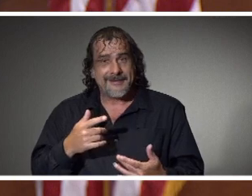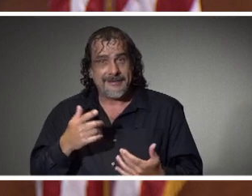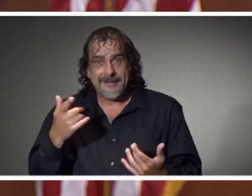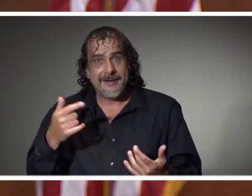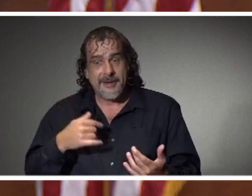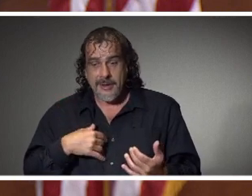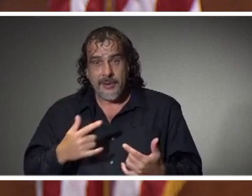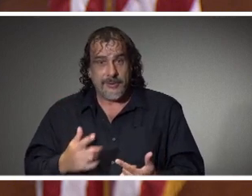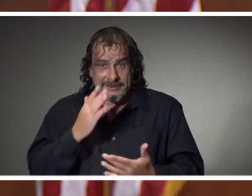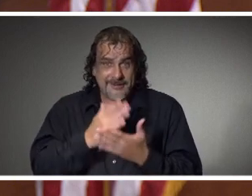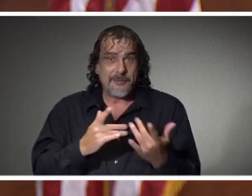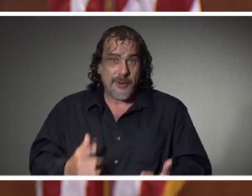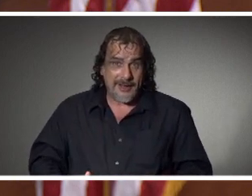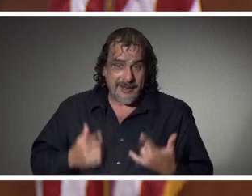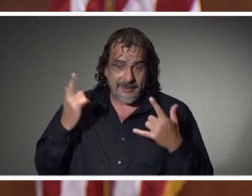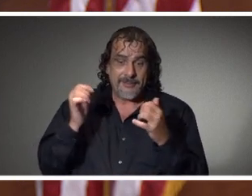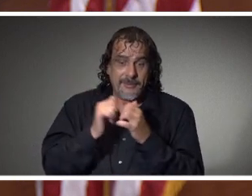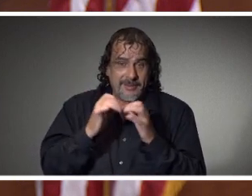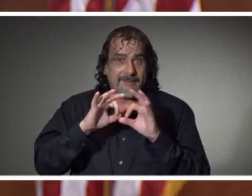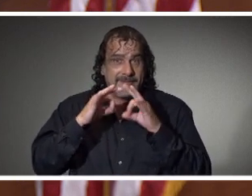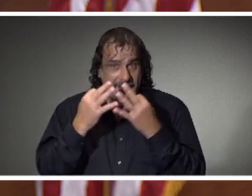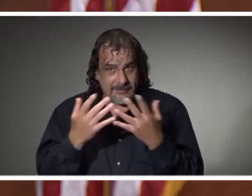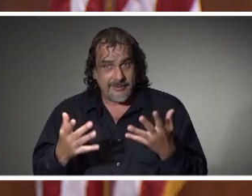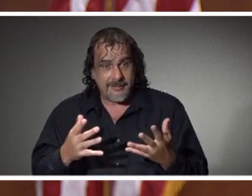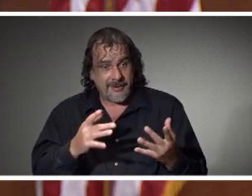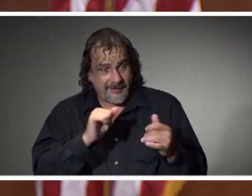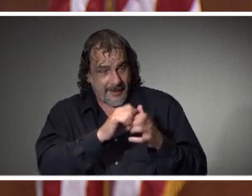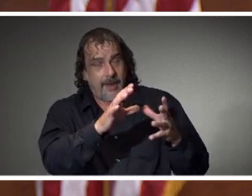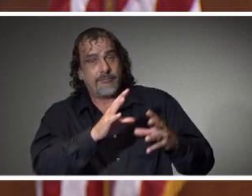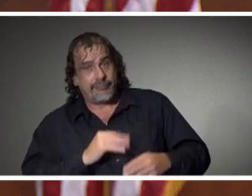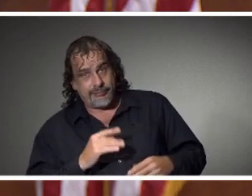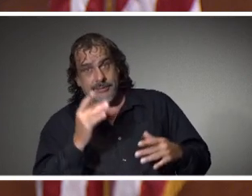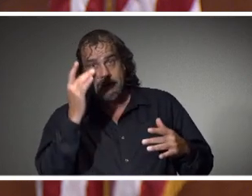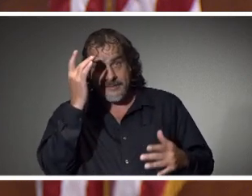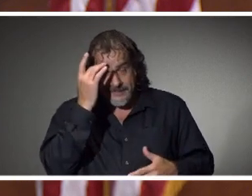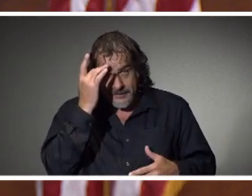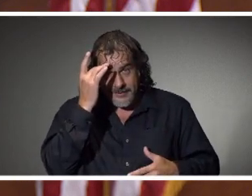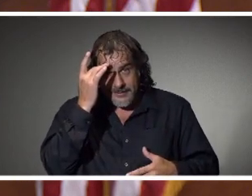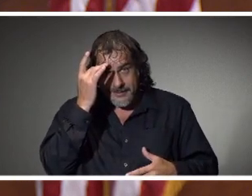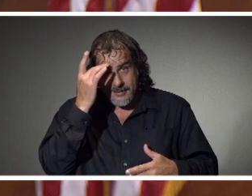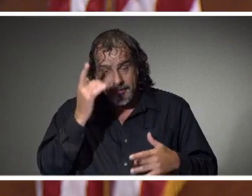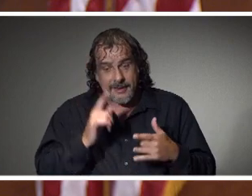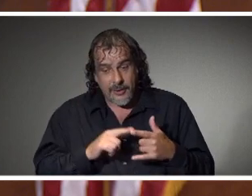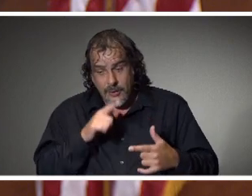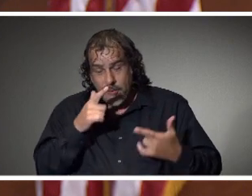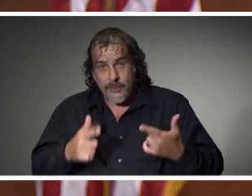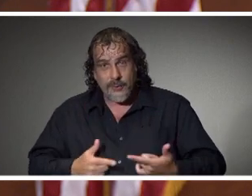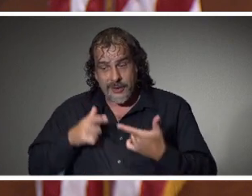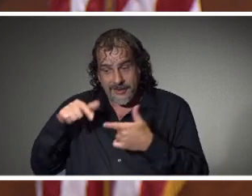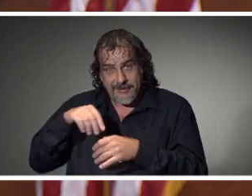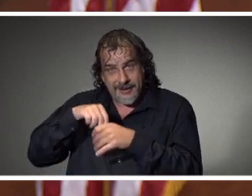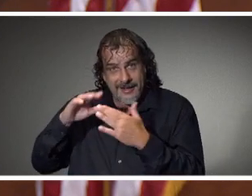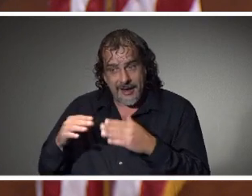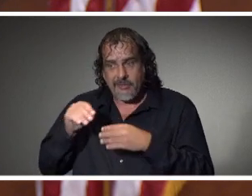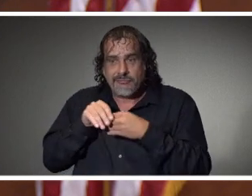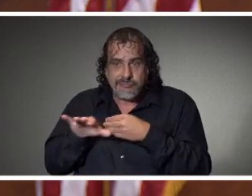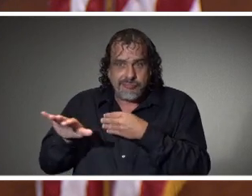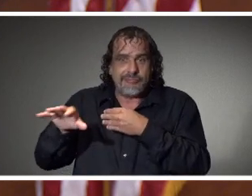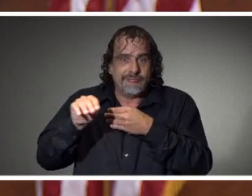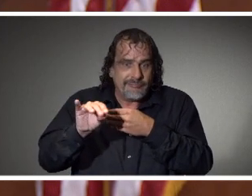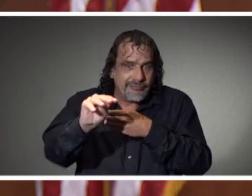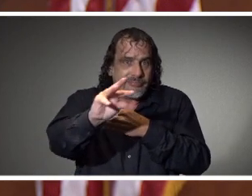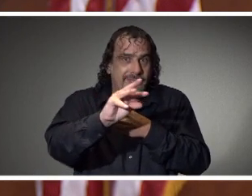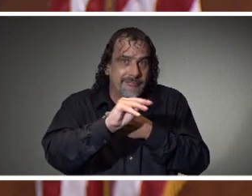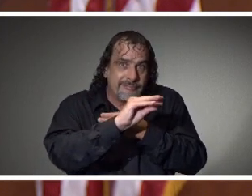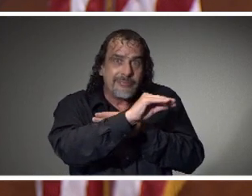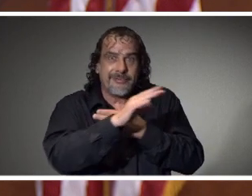lives in a household gets the virus, oftentimes the people with whom they live get the virus as well. And so what